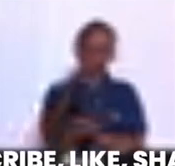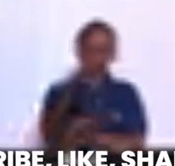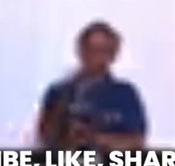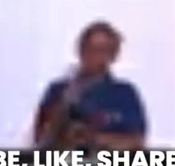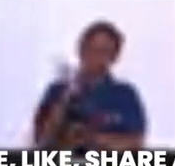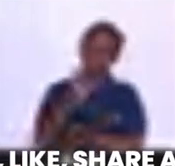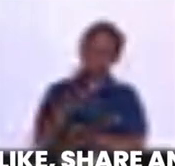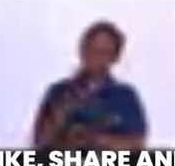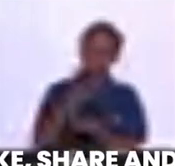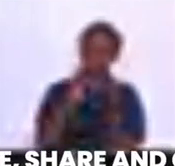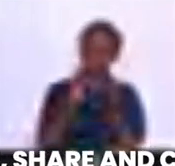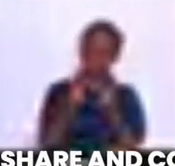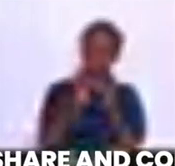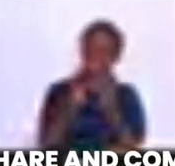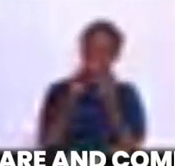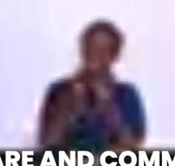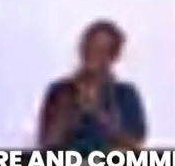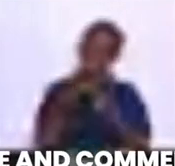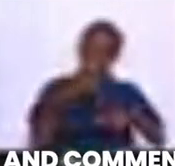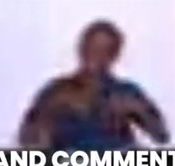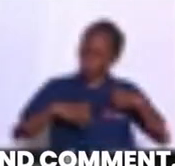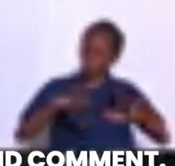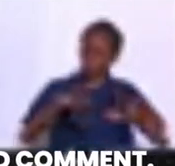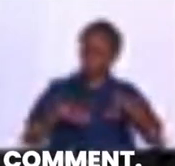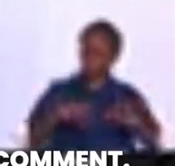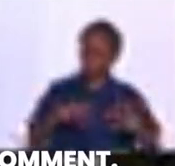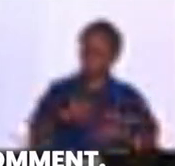Women speak with emotions.